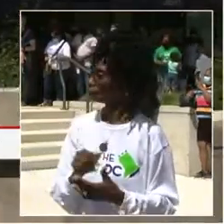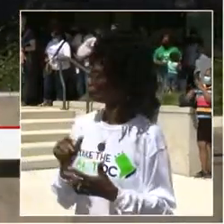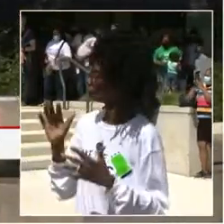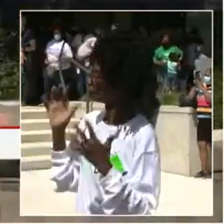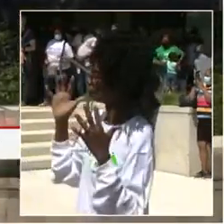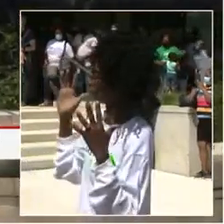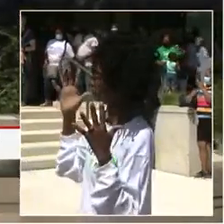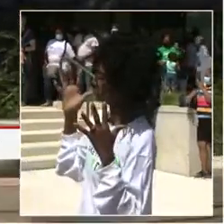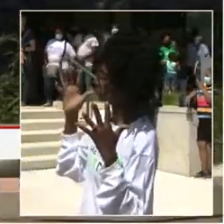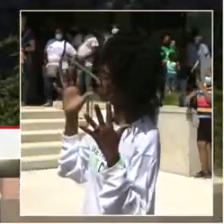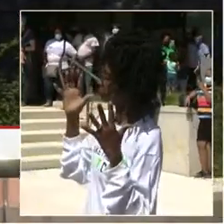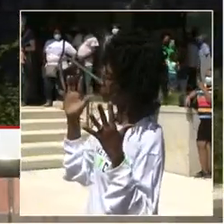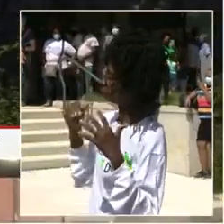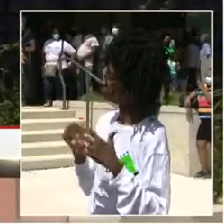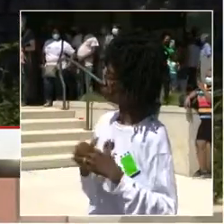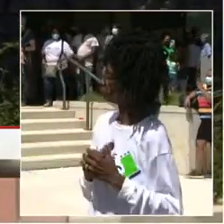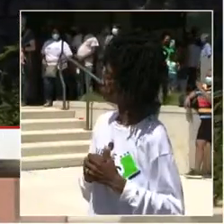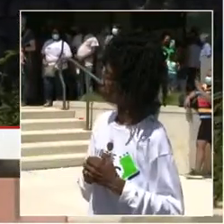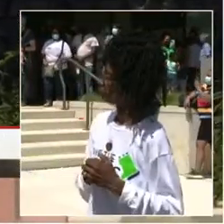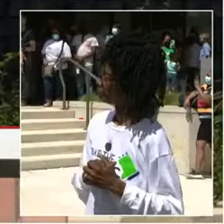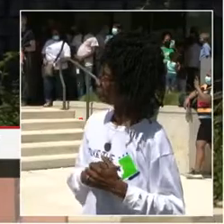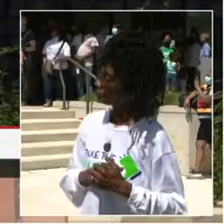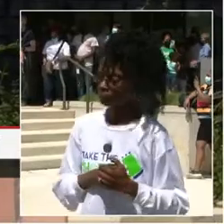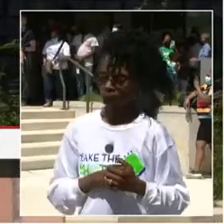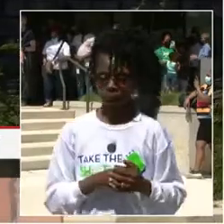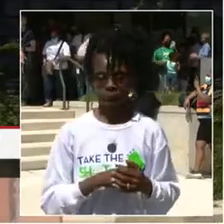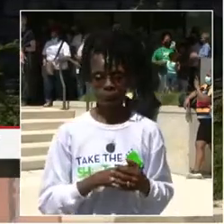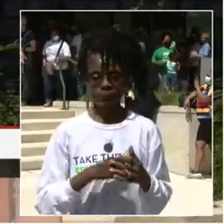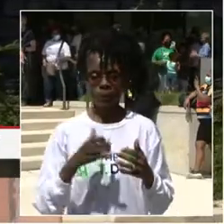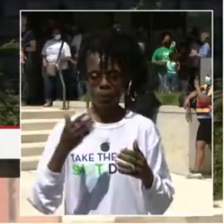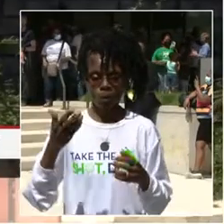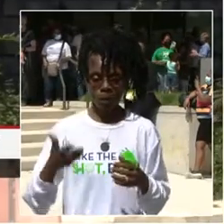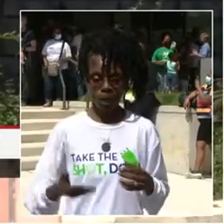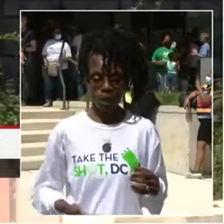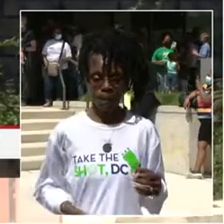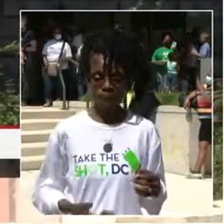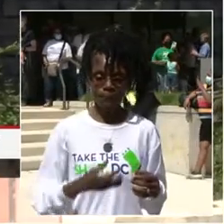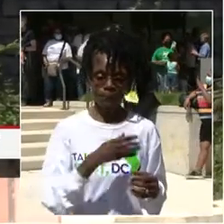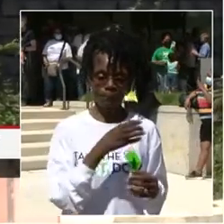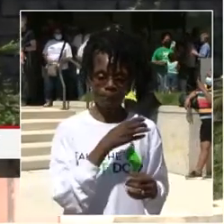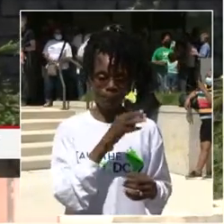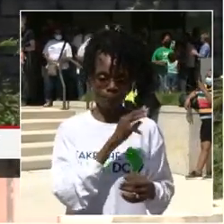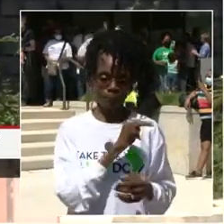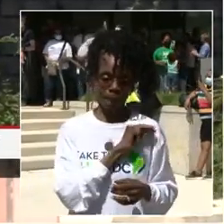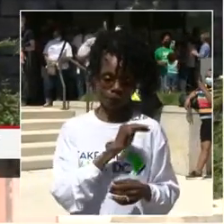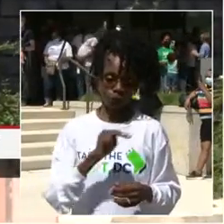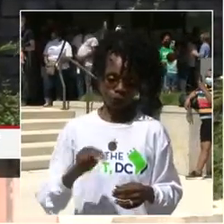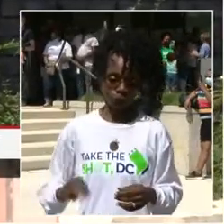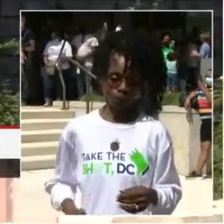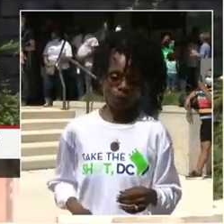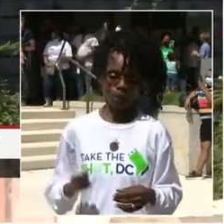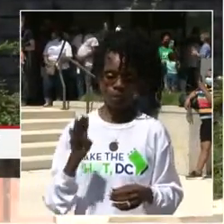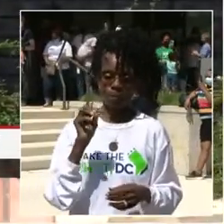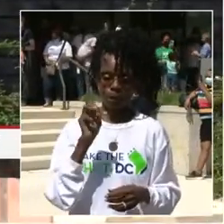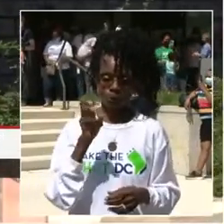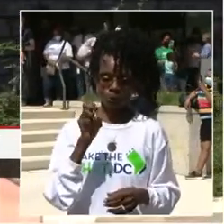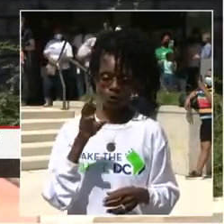Welcome to Mayor Bowser. Chancellor Fierpe, and our other distinguished